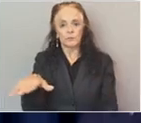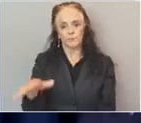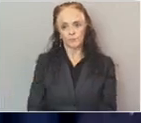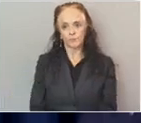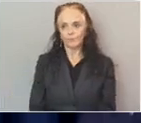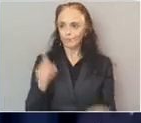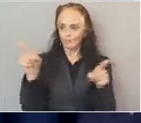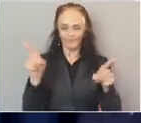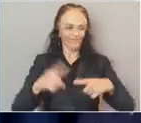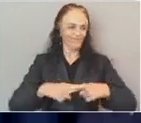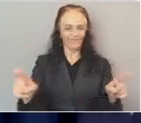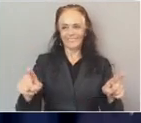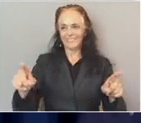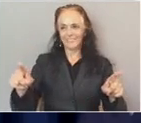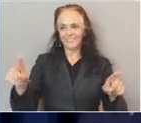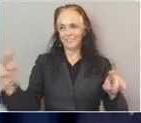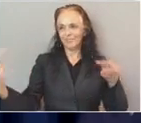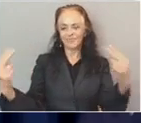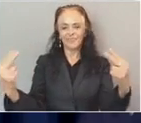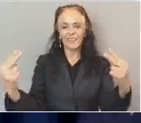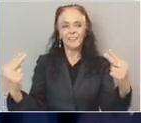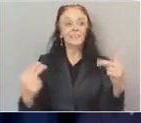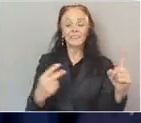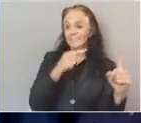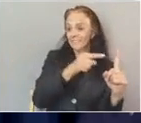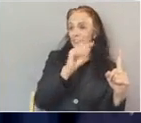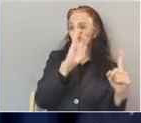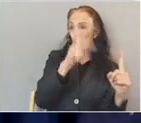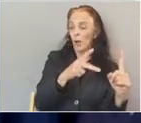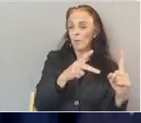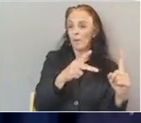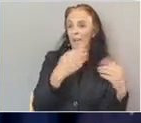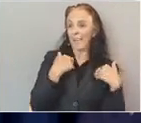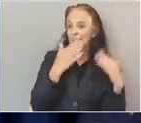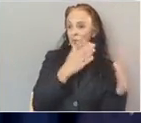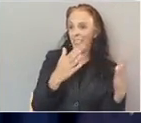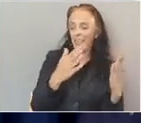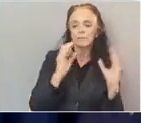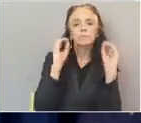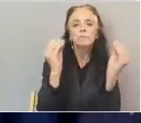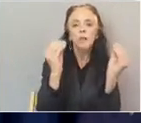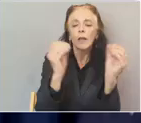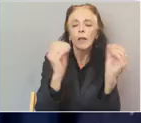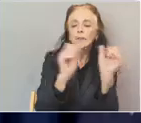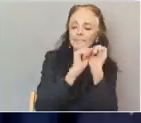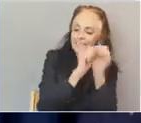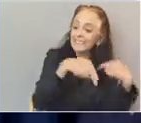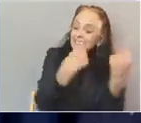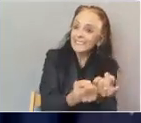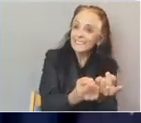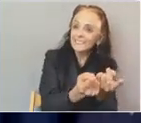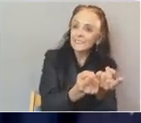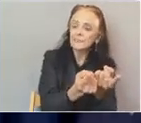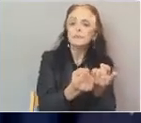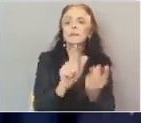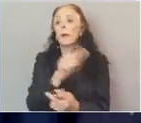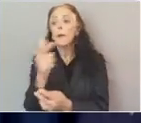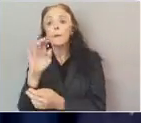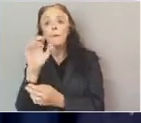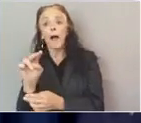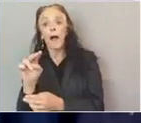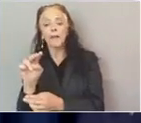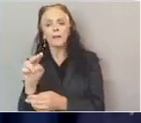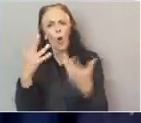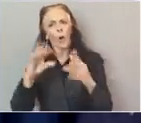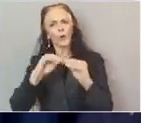Trump still doesn't have a plan. He still doesn't have a plan. Joe Biden released his first plan